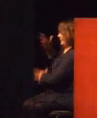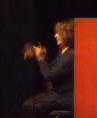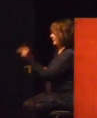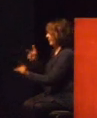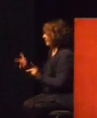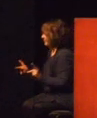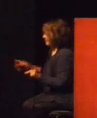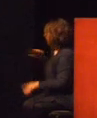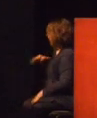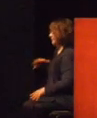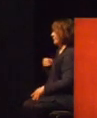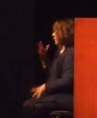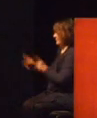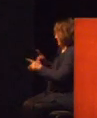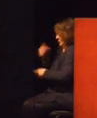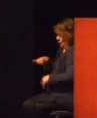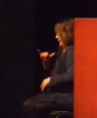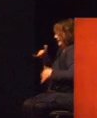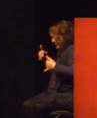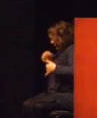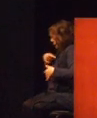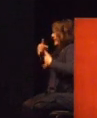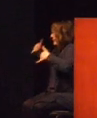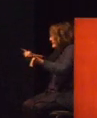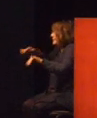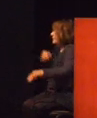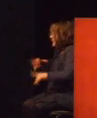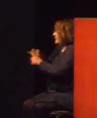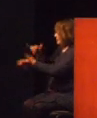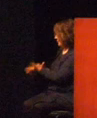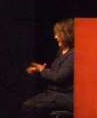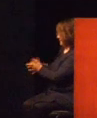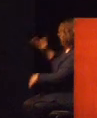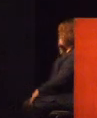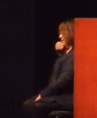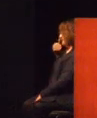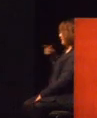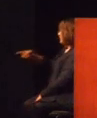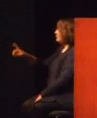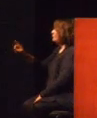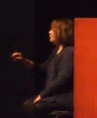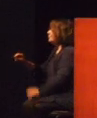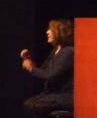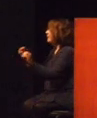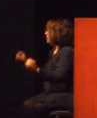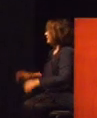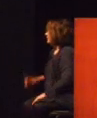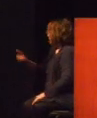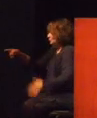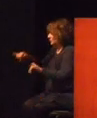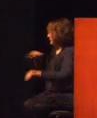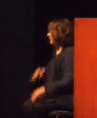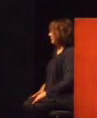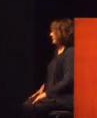and benefit white people, even though we don't have to do anything to keep those systems in place. If we want to be anti-racist, if we